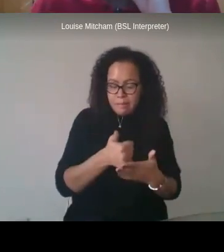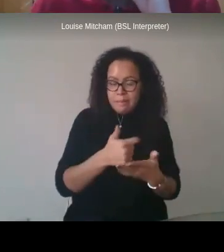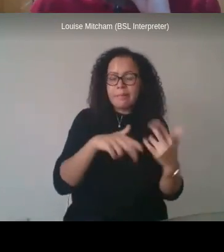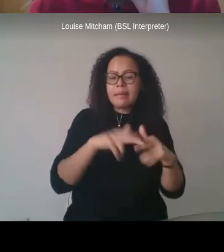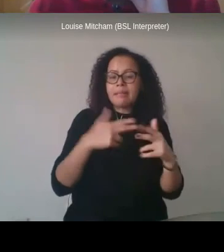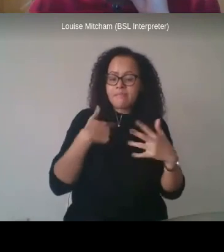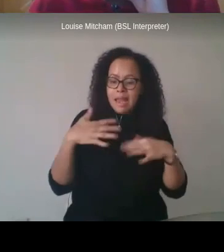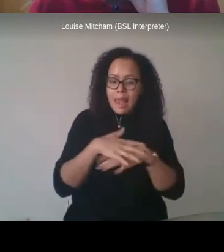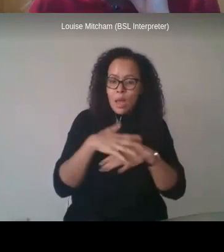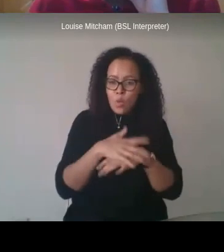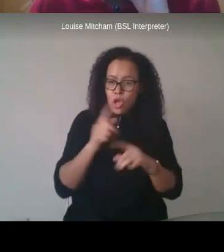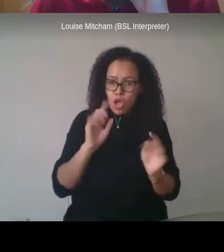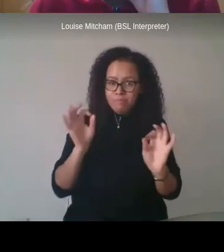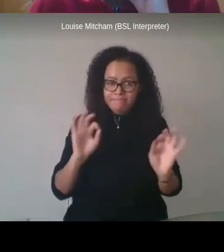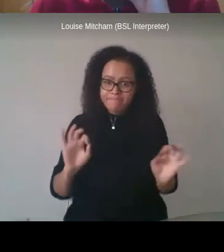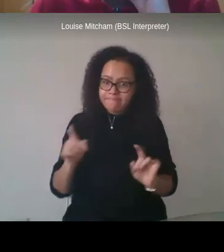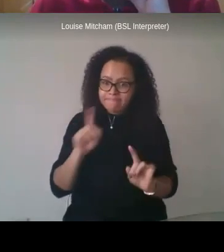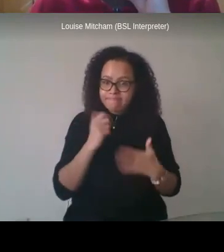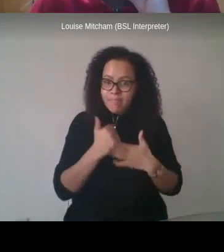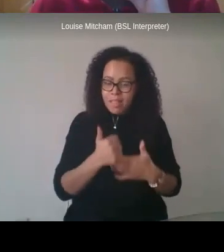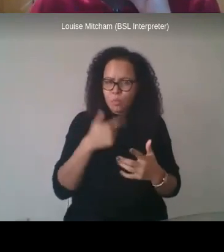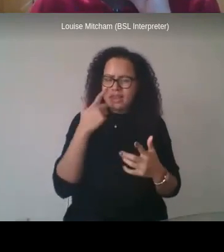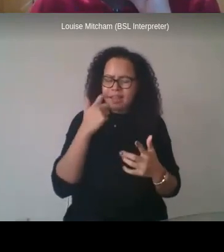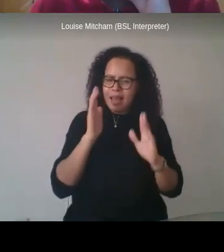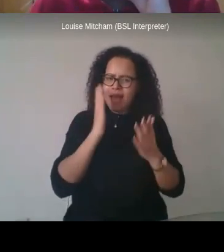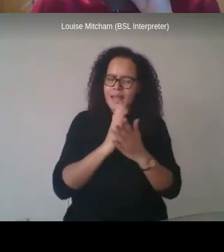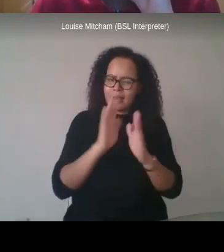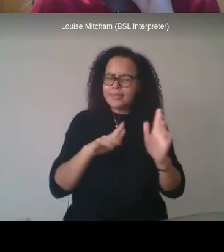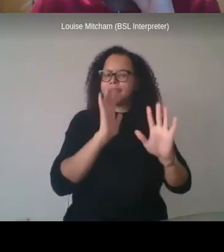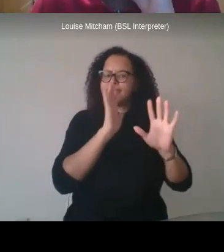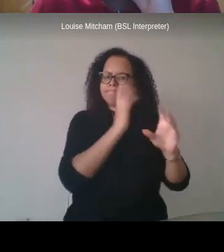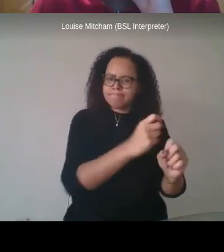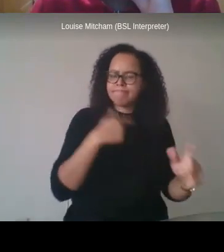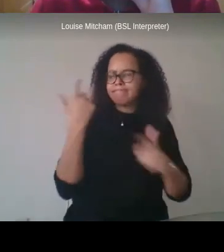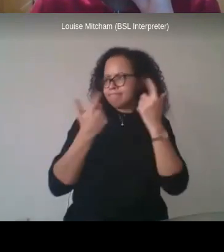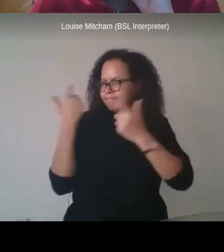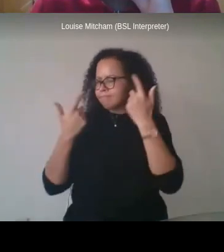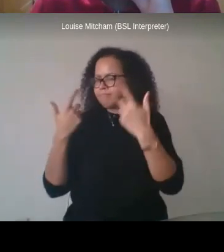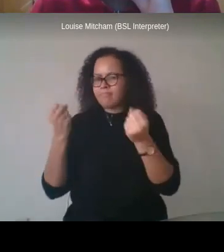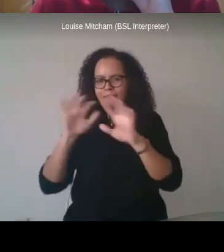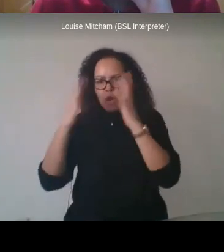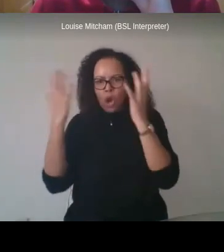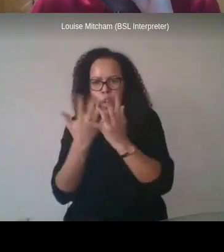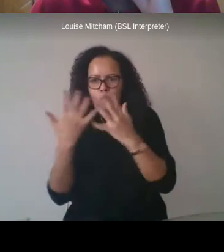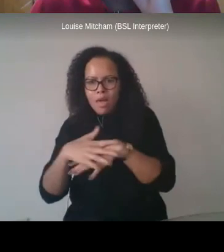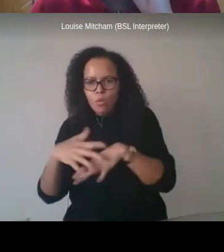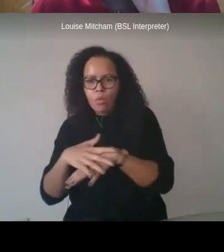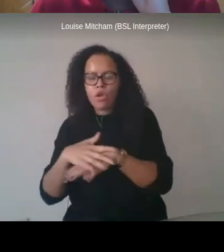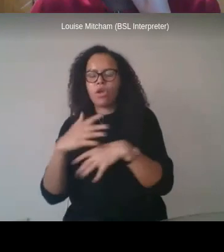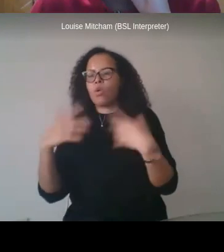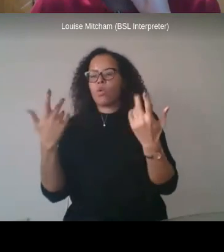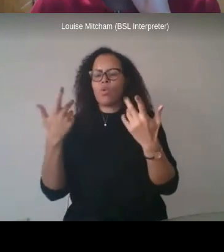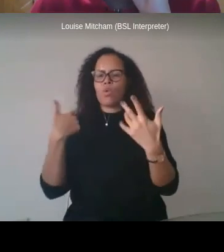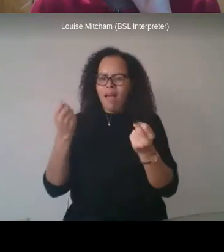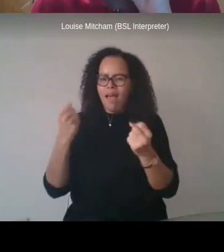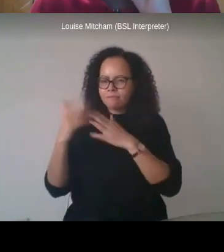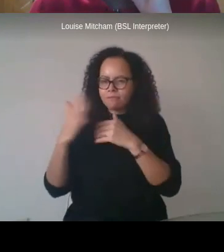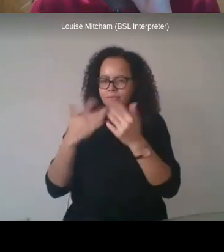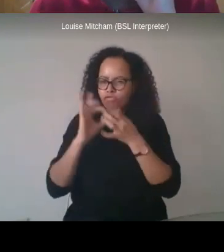network, we can for sure go and source it or scout it through our global network or the relationships that we